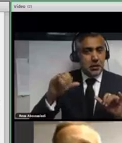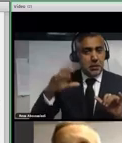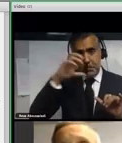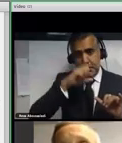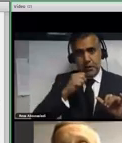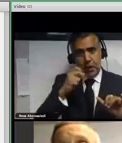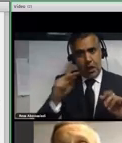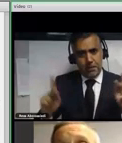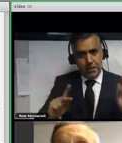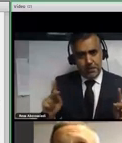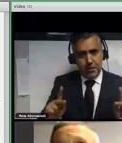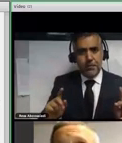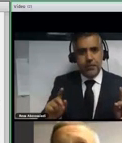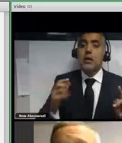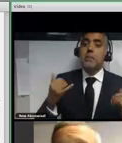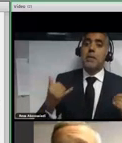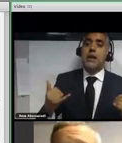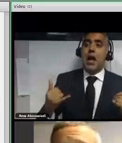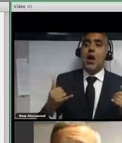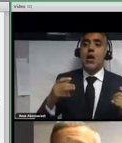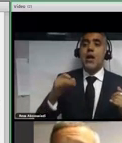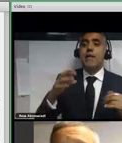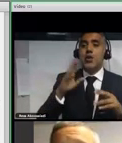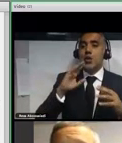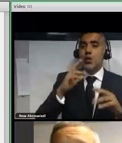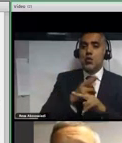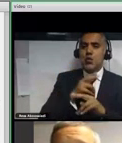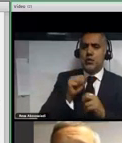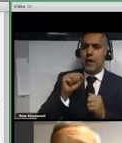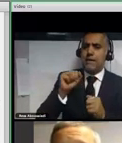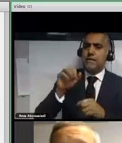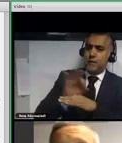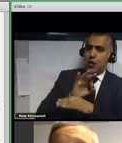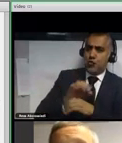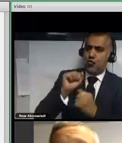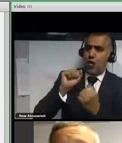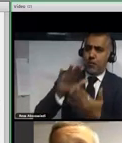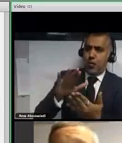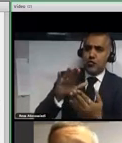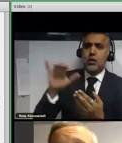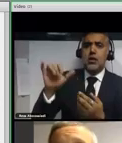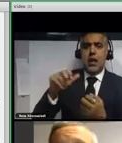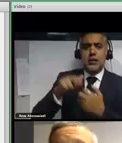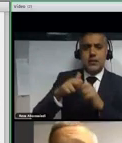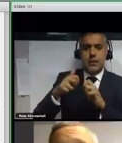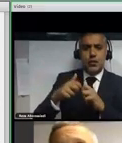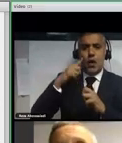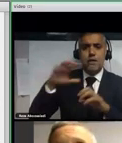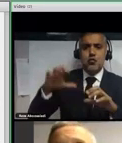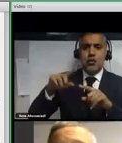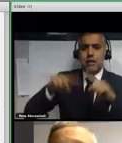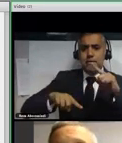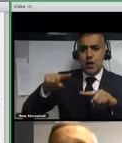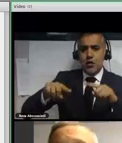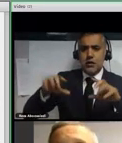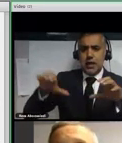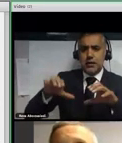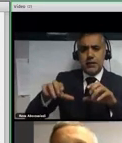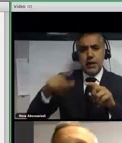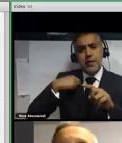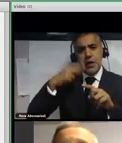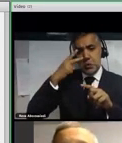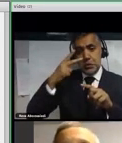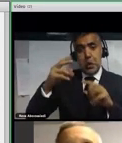people. But in countries that have used a functional approach that ask about the difficulties doing various activities, we see a lot